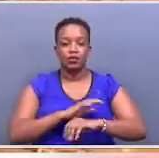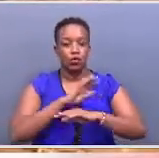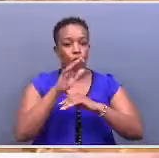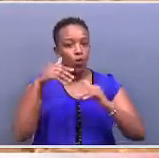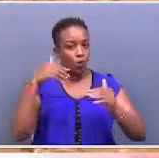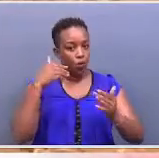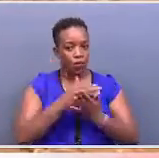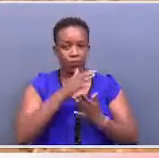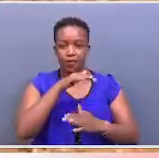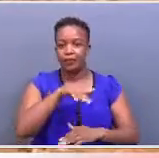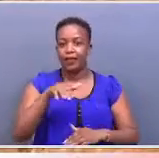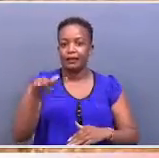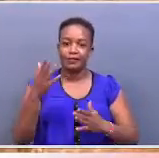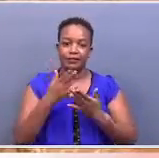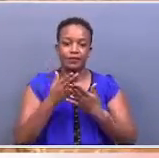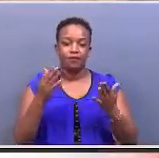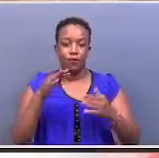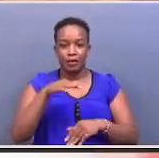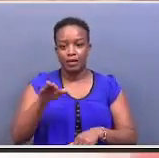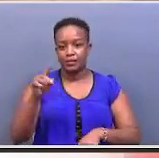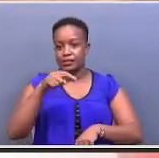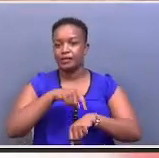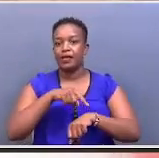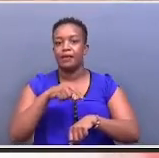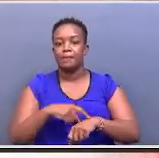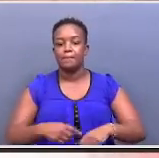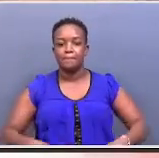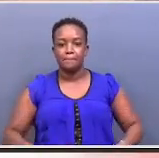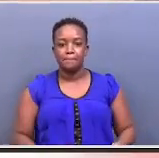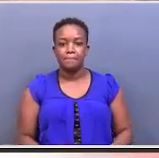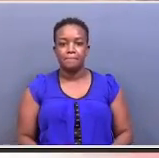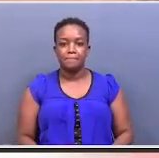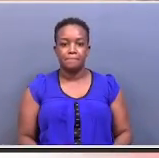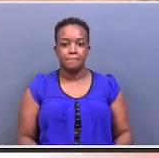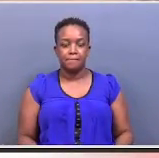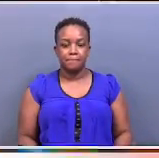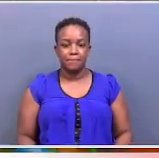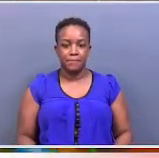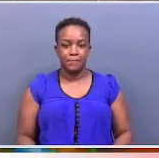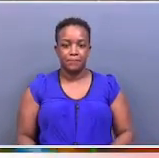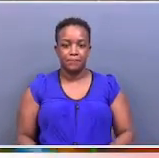inputs for planting season. Bonfas Barasa, TV 47.